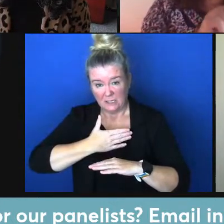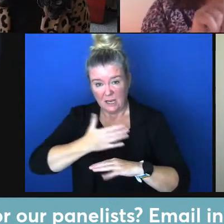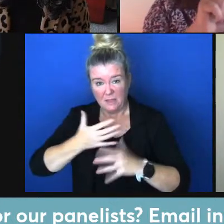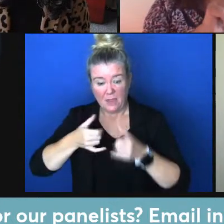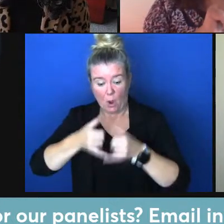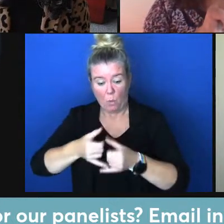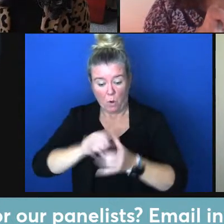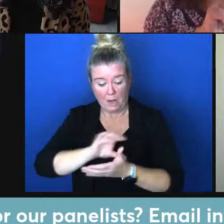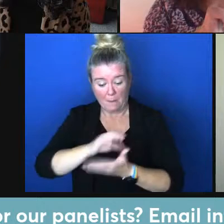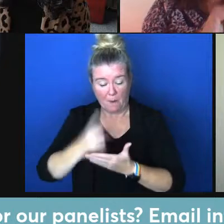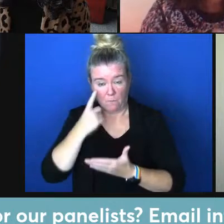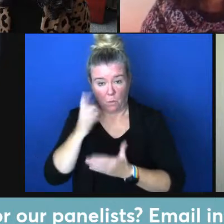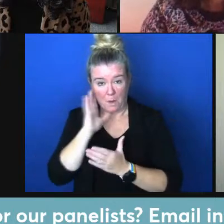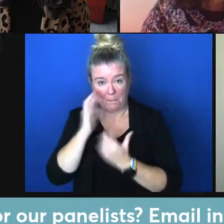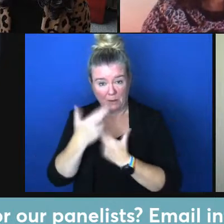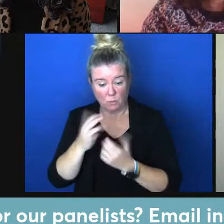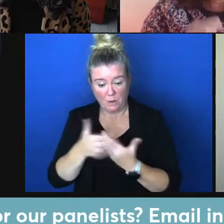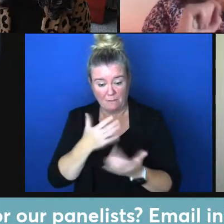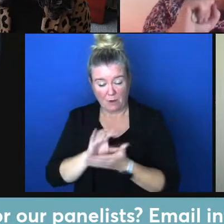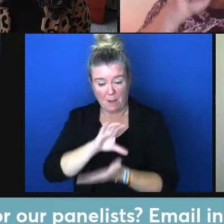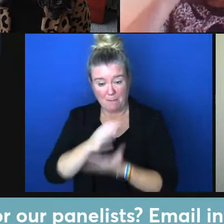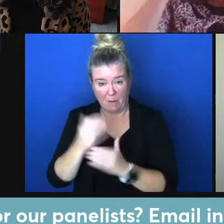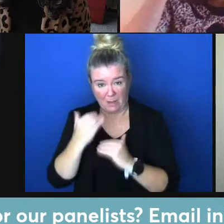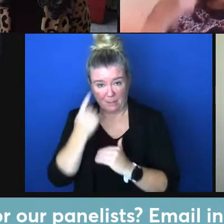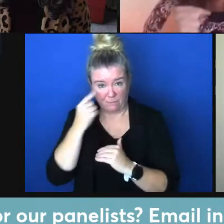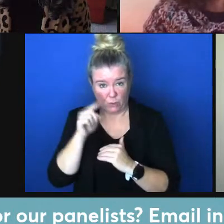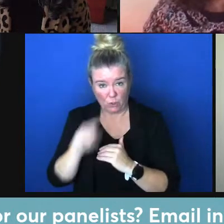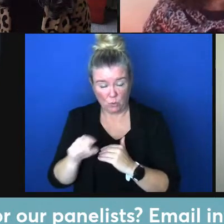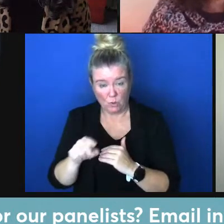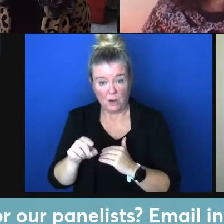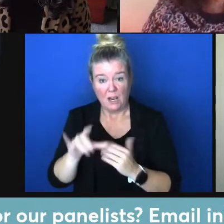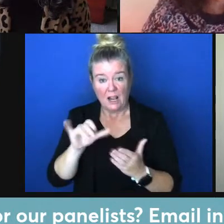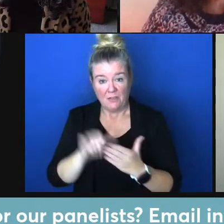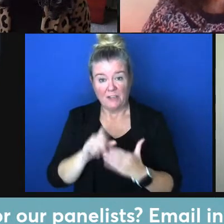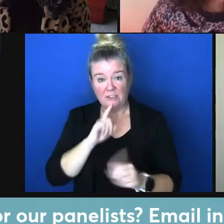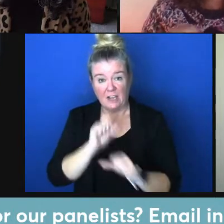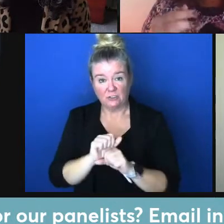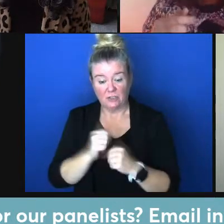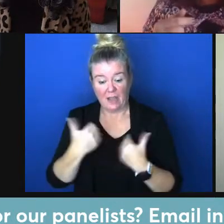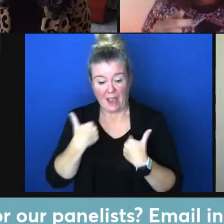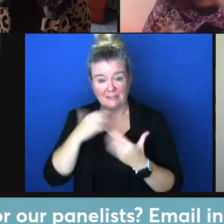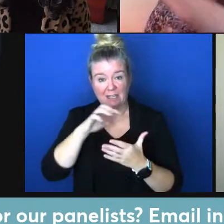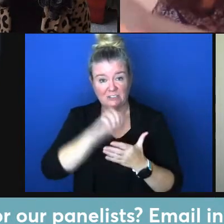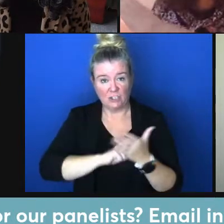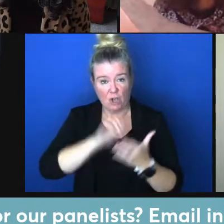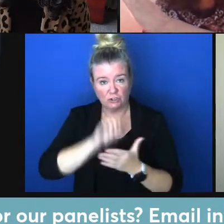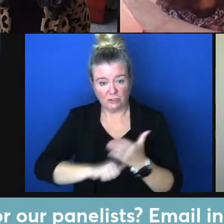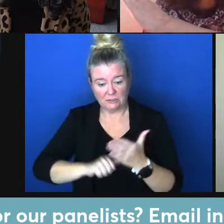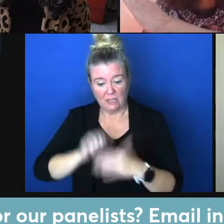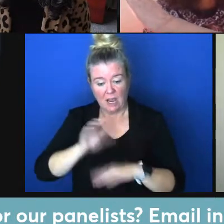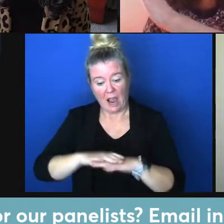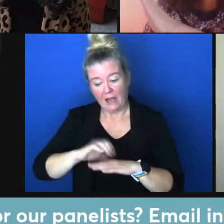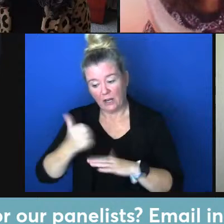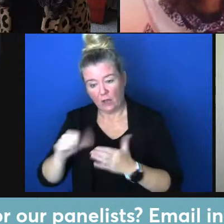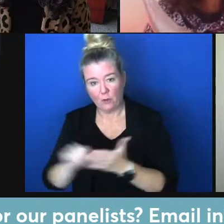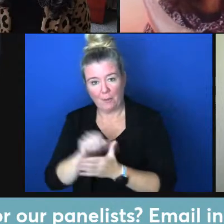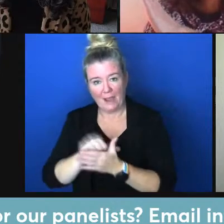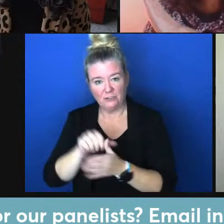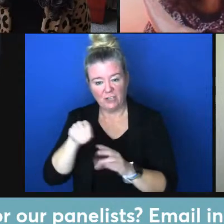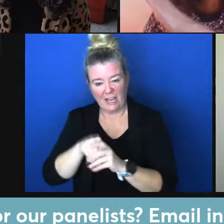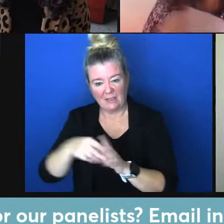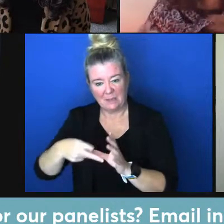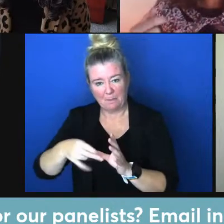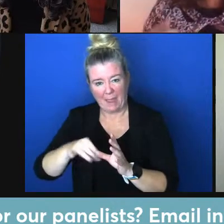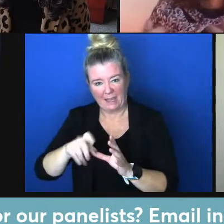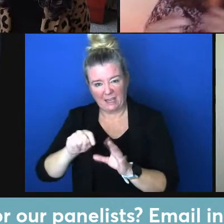for a one bedroom, is actually has deductions that's on this other page in the